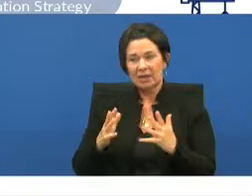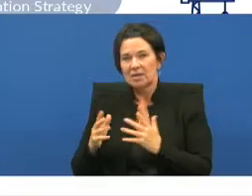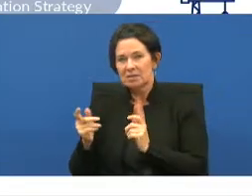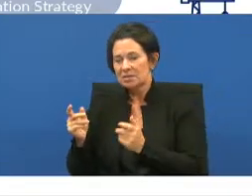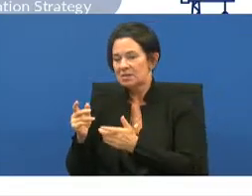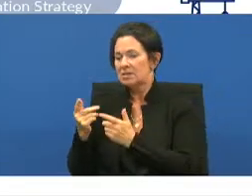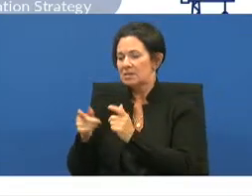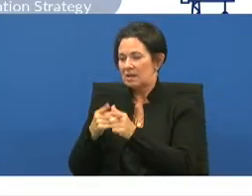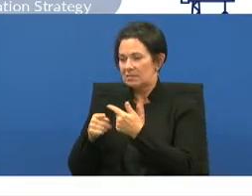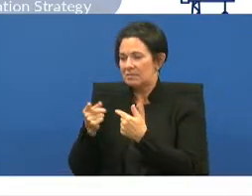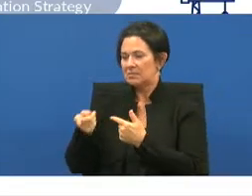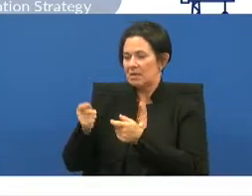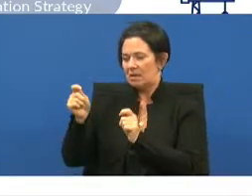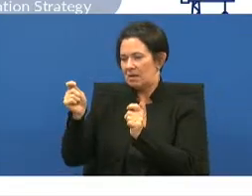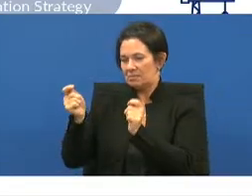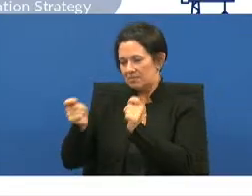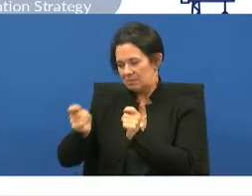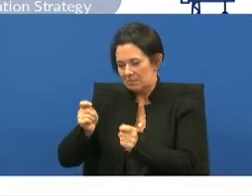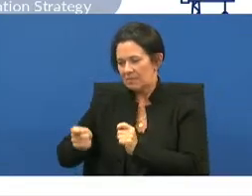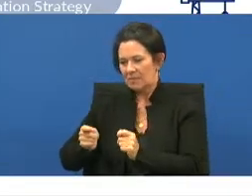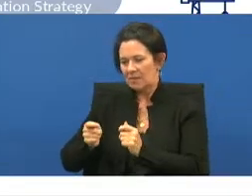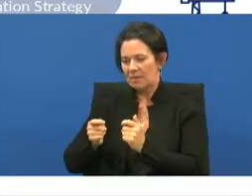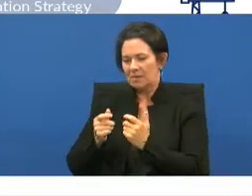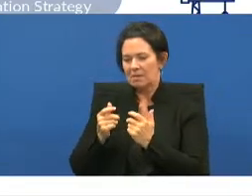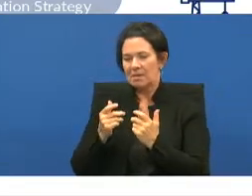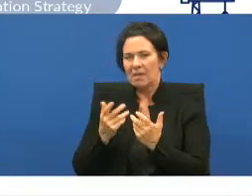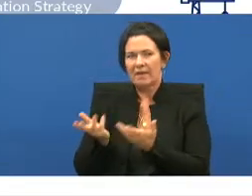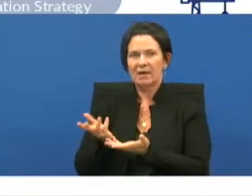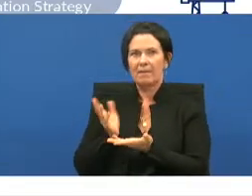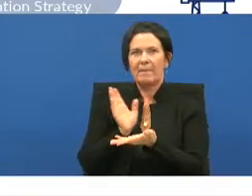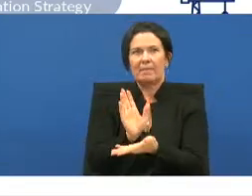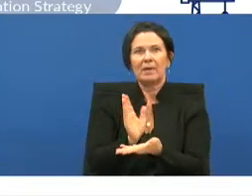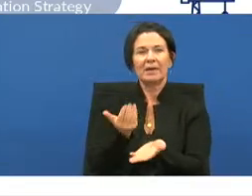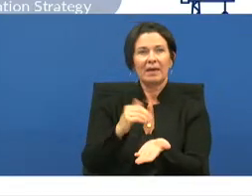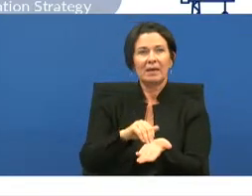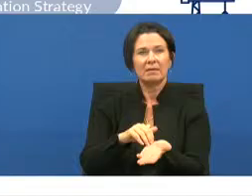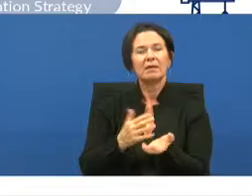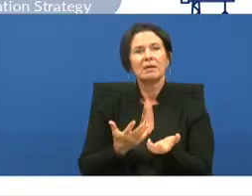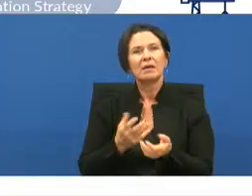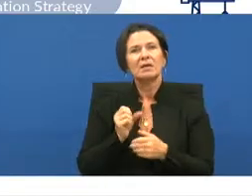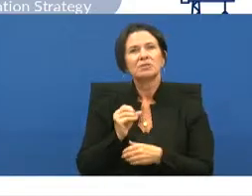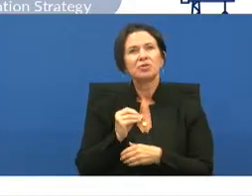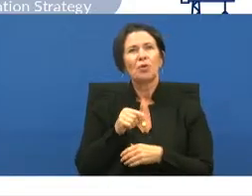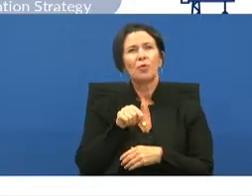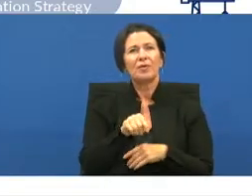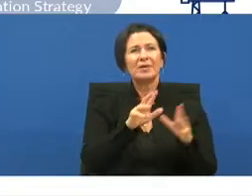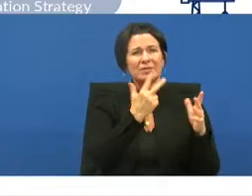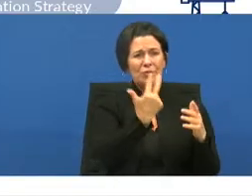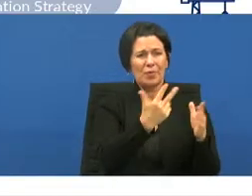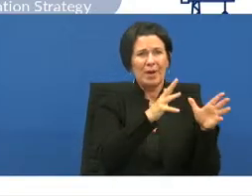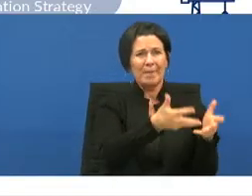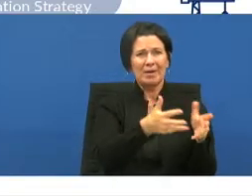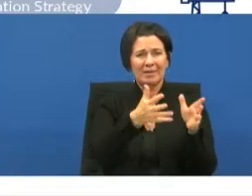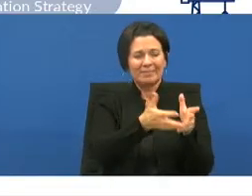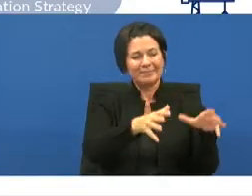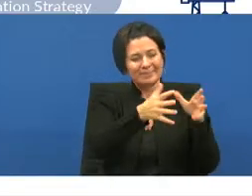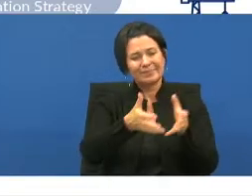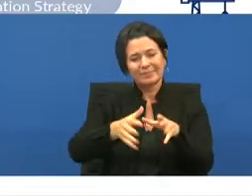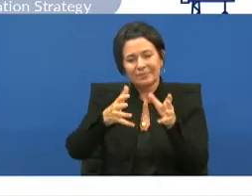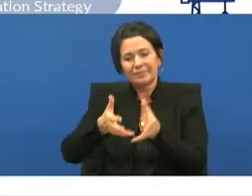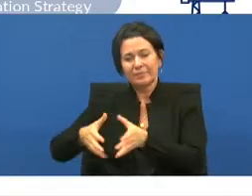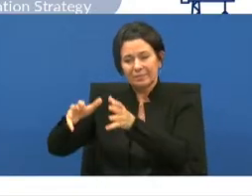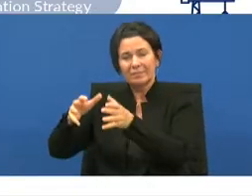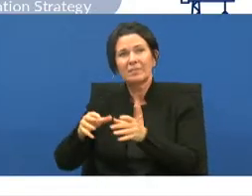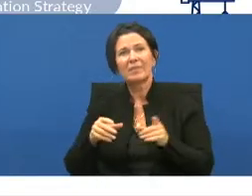I mentioned that our 3 buckets of work are sort of perfect for this setup. That